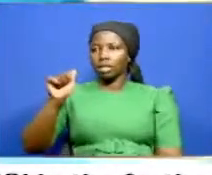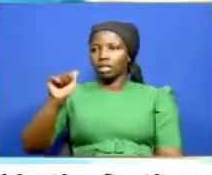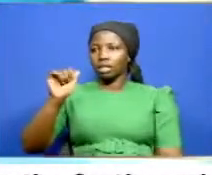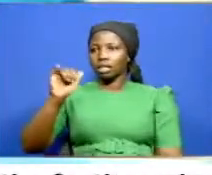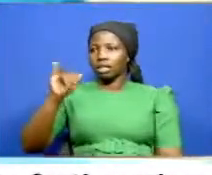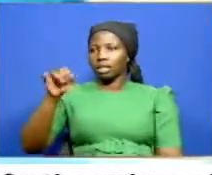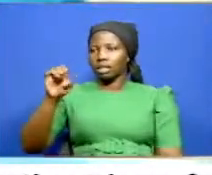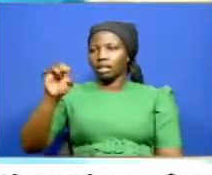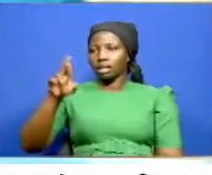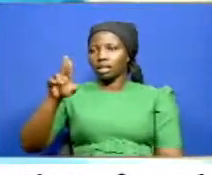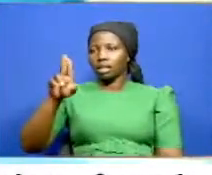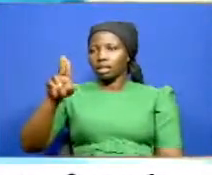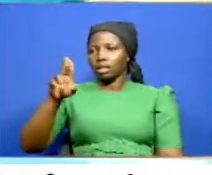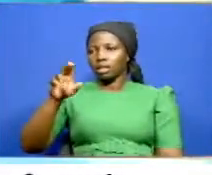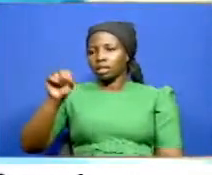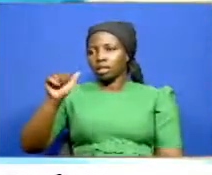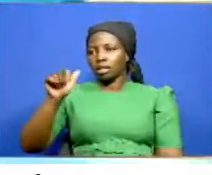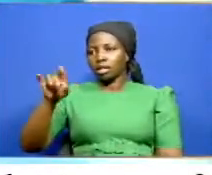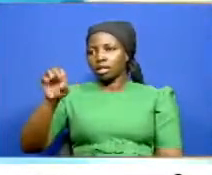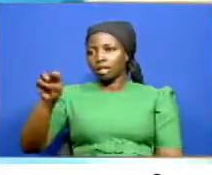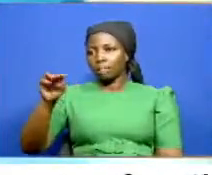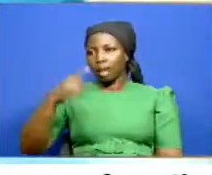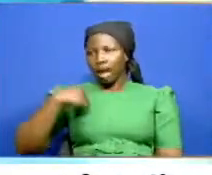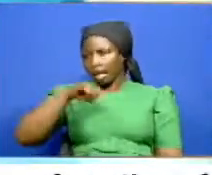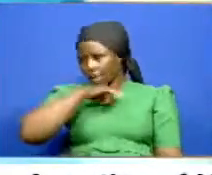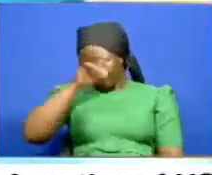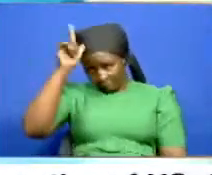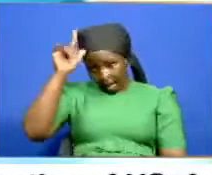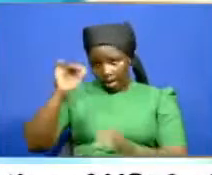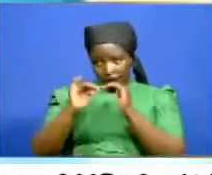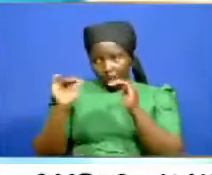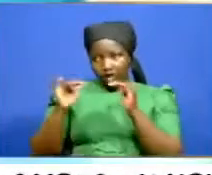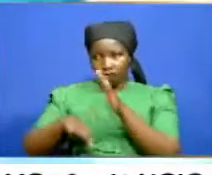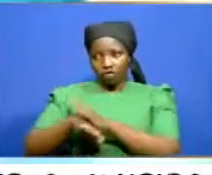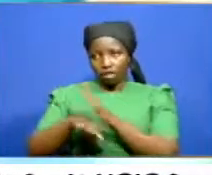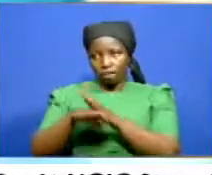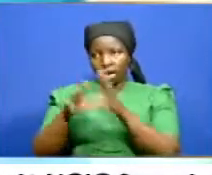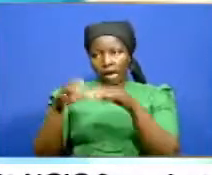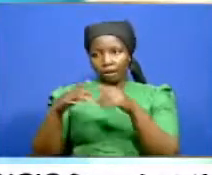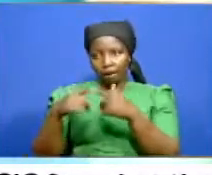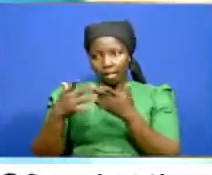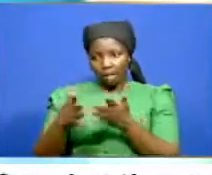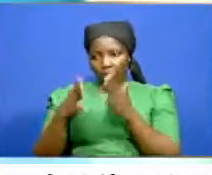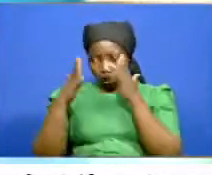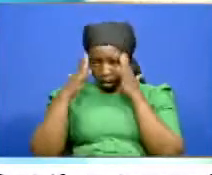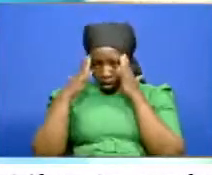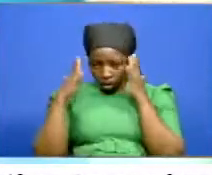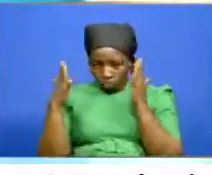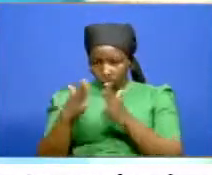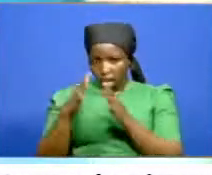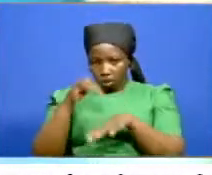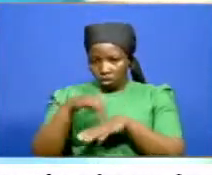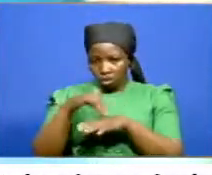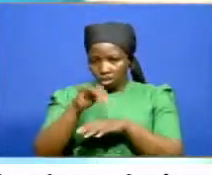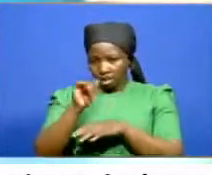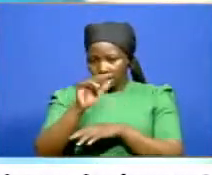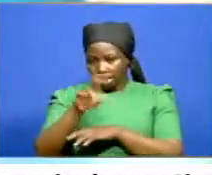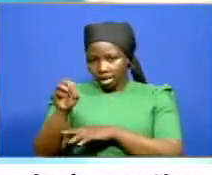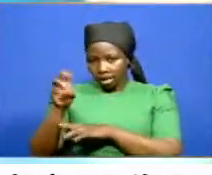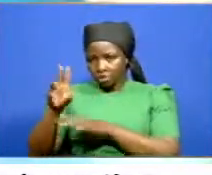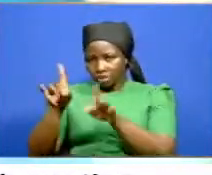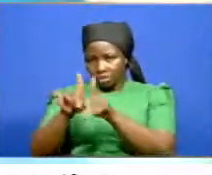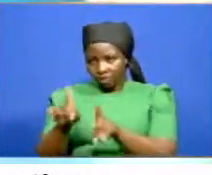based football academy, but with a holistic approach. It's not just about football, but you are looking in terms of, you know, a whole child's development